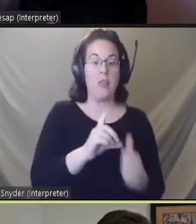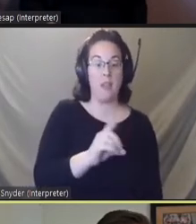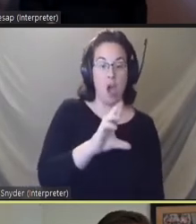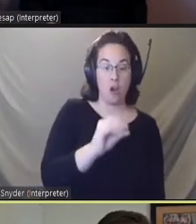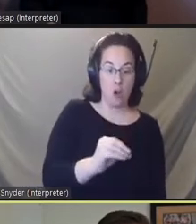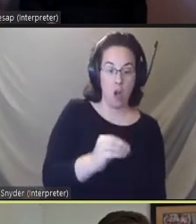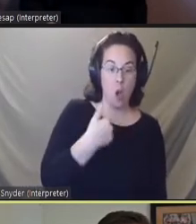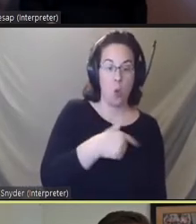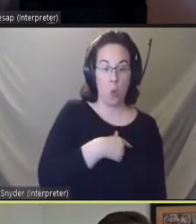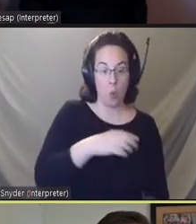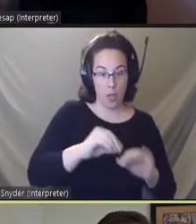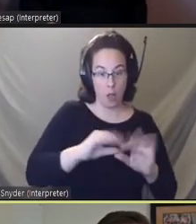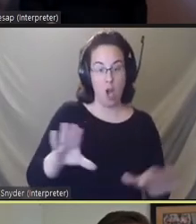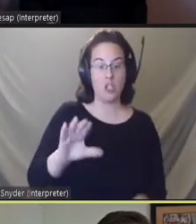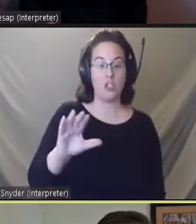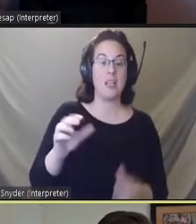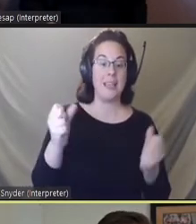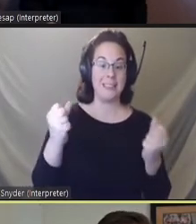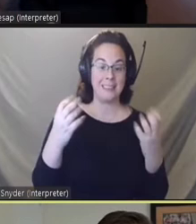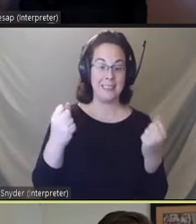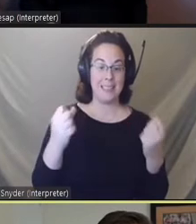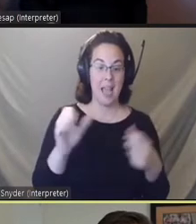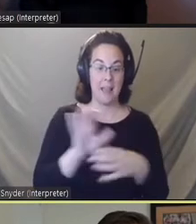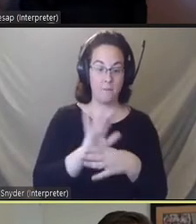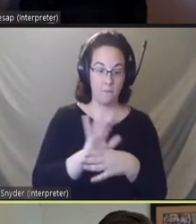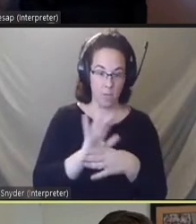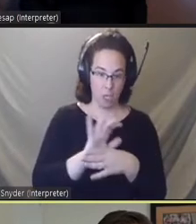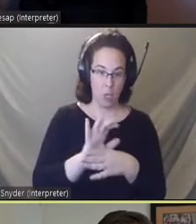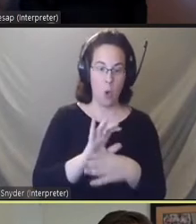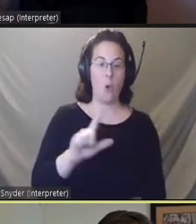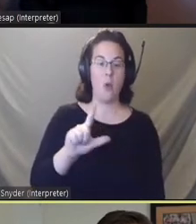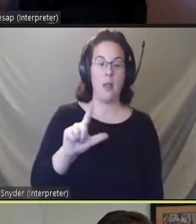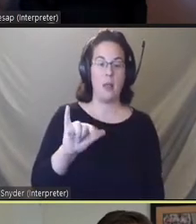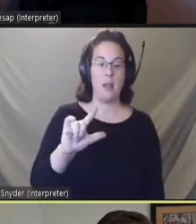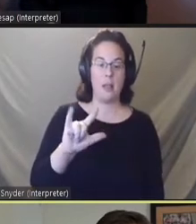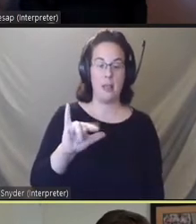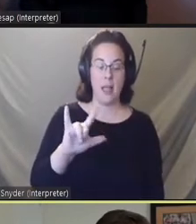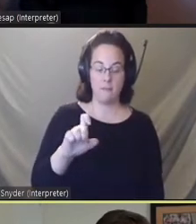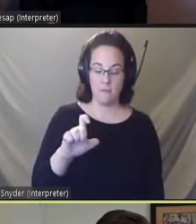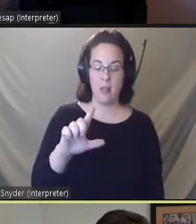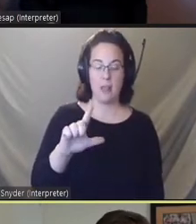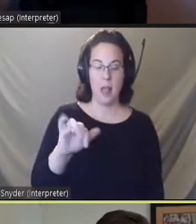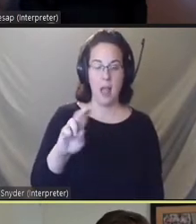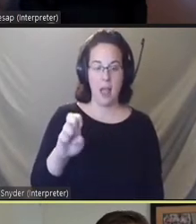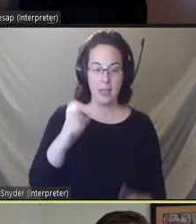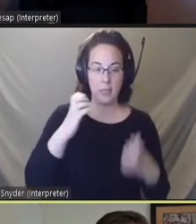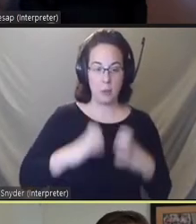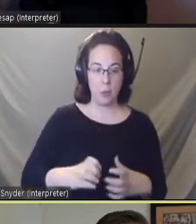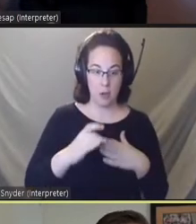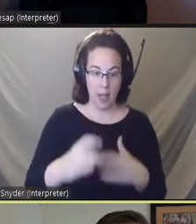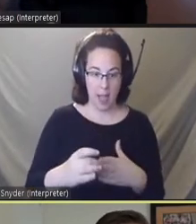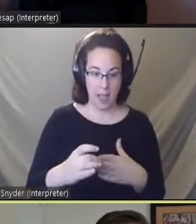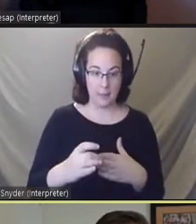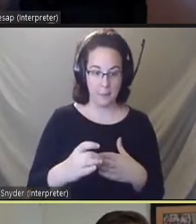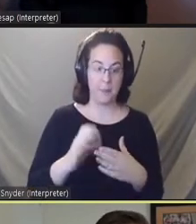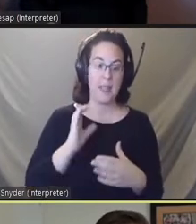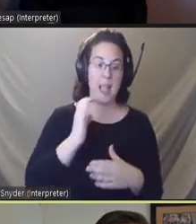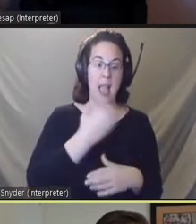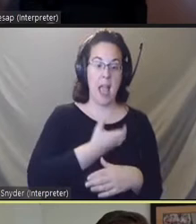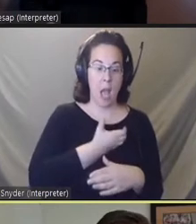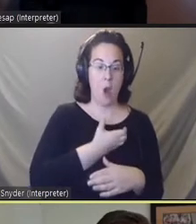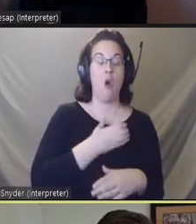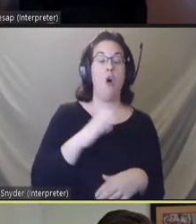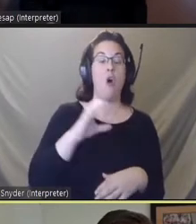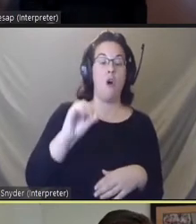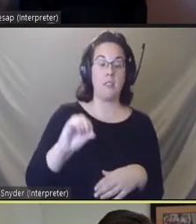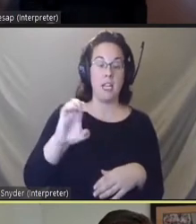an ASL version of the Lifeline Consumer Guide. Our Office of Engineering and Technology released